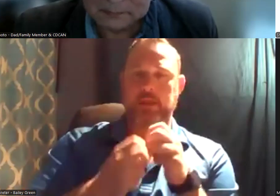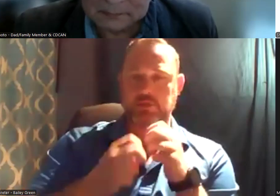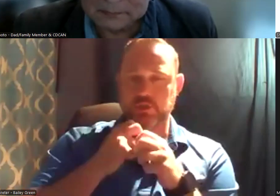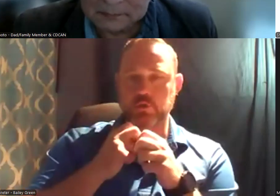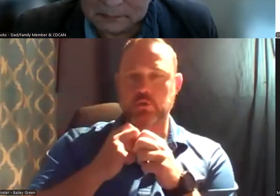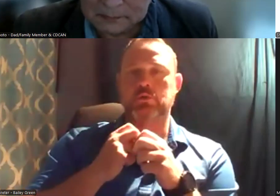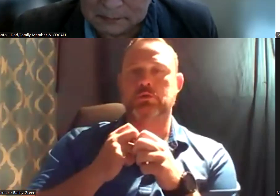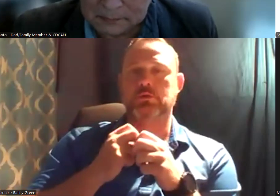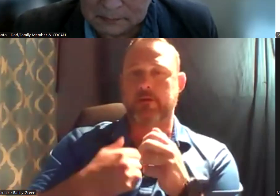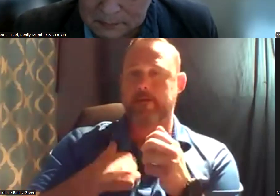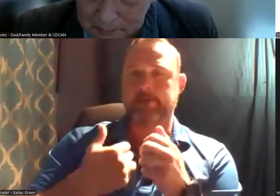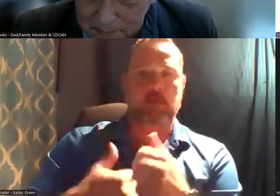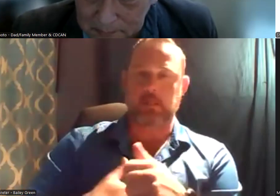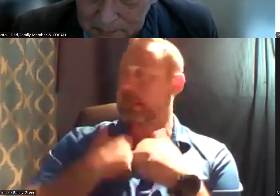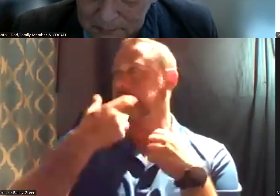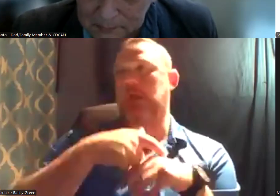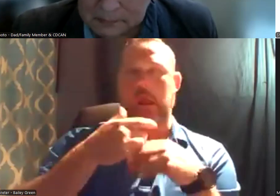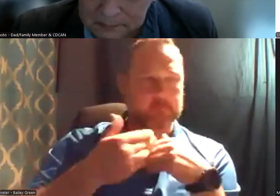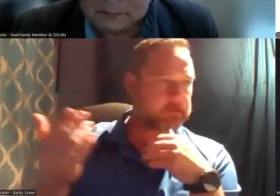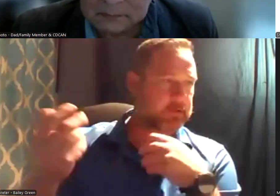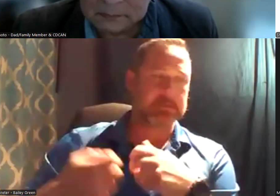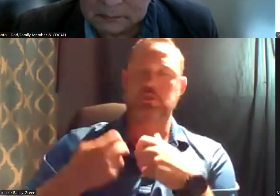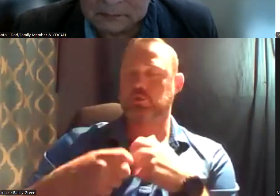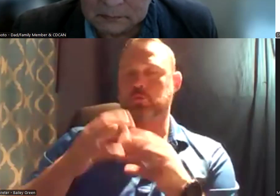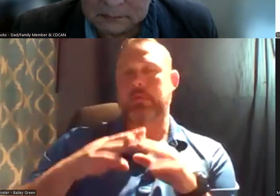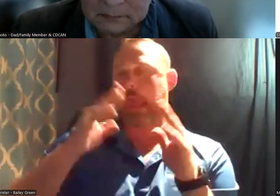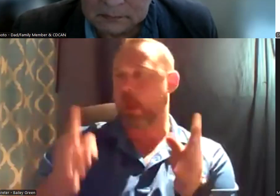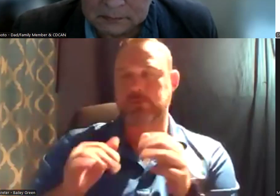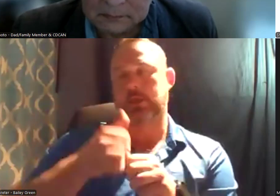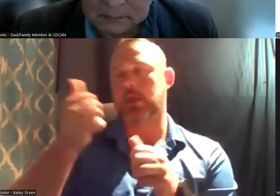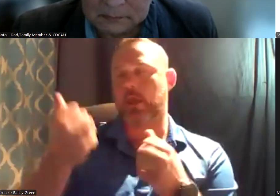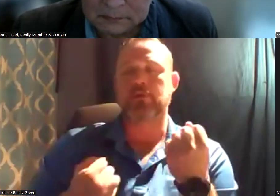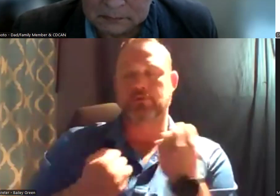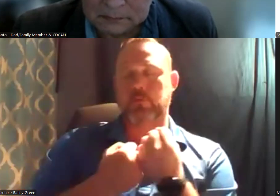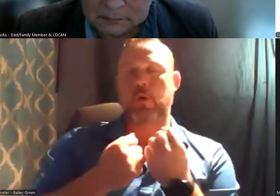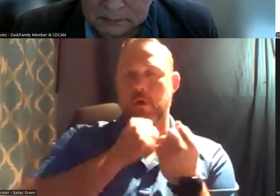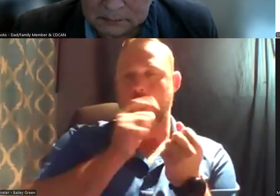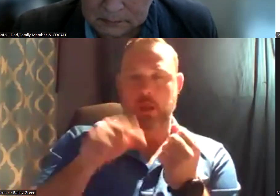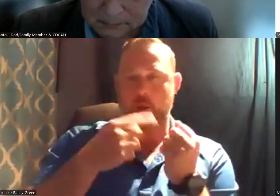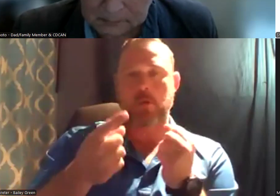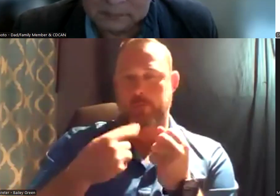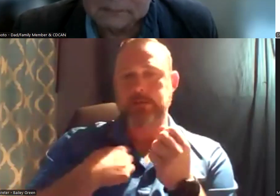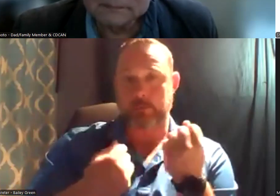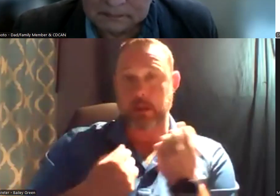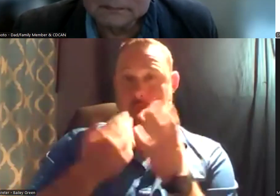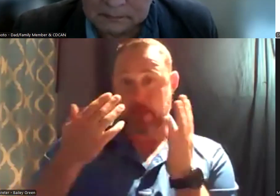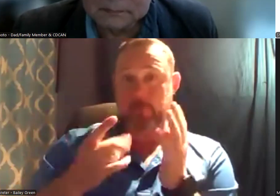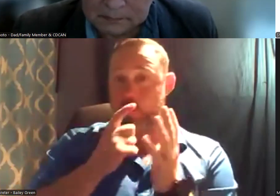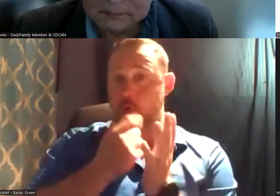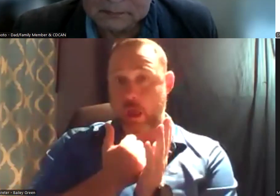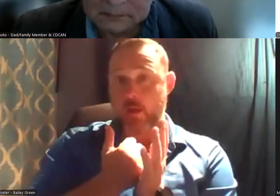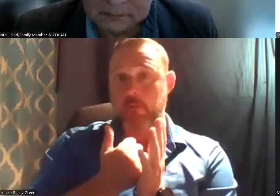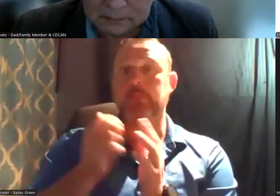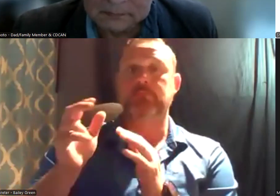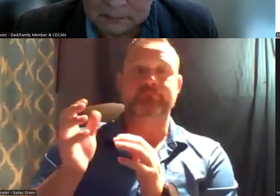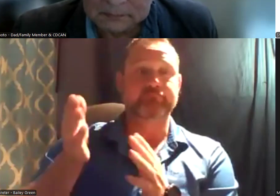have a lifetime of issues with housing and other support, not only because I'm an advocate and have helped other people navigate